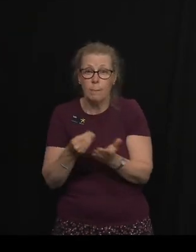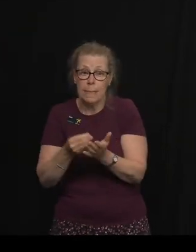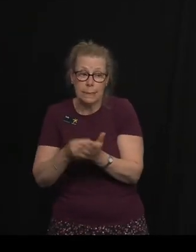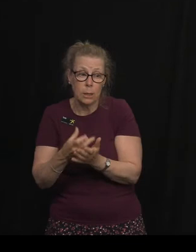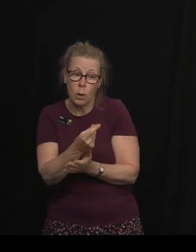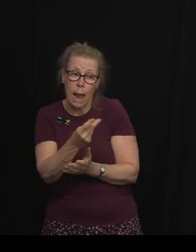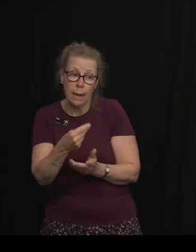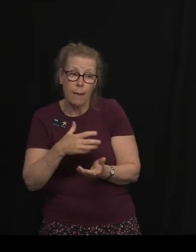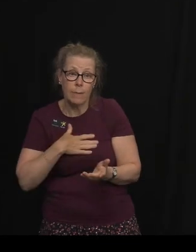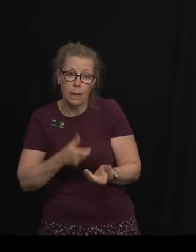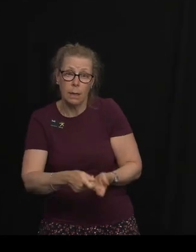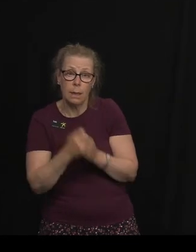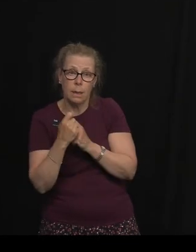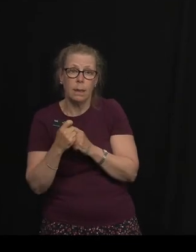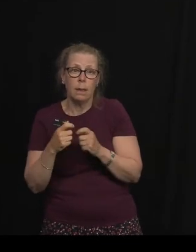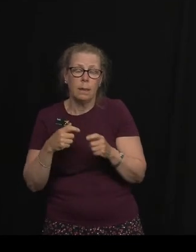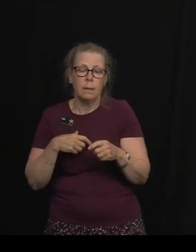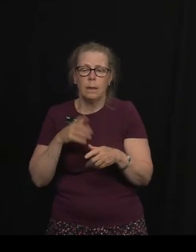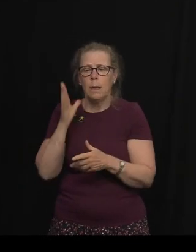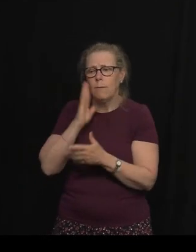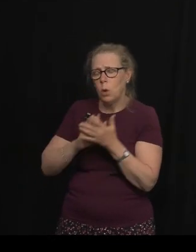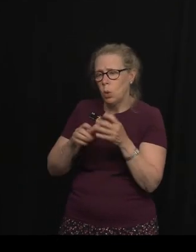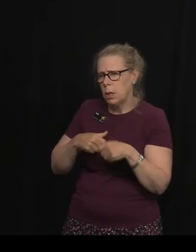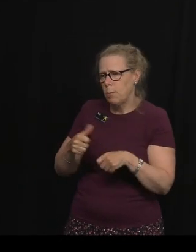I need to unfortunately cut you off,